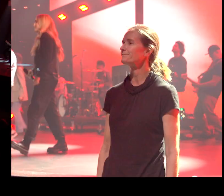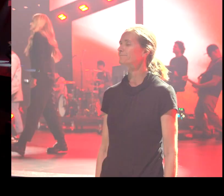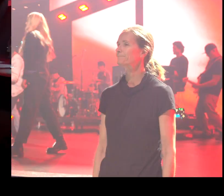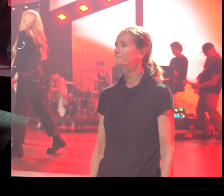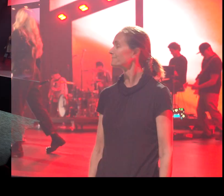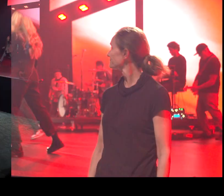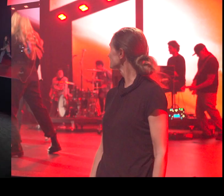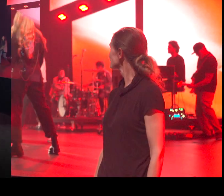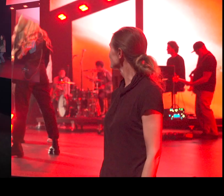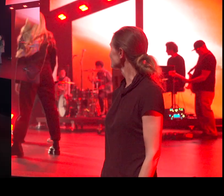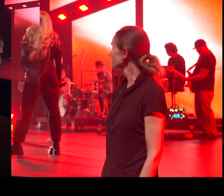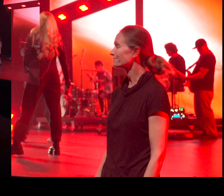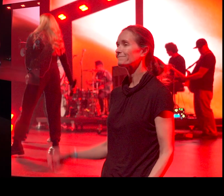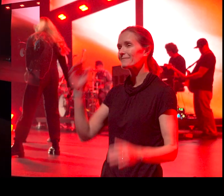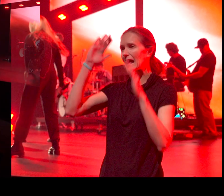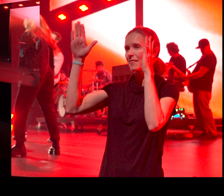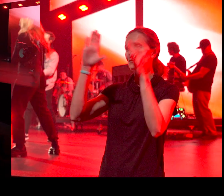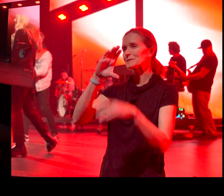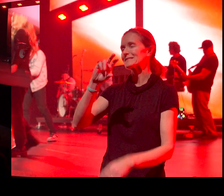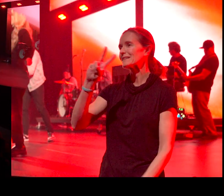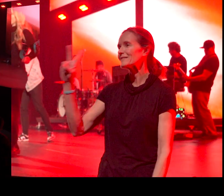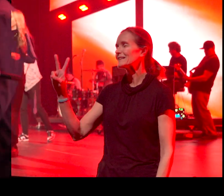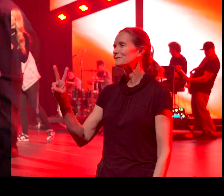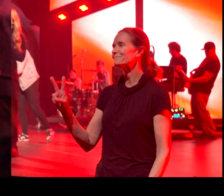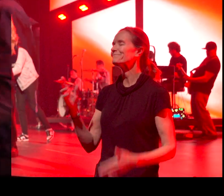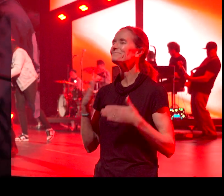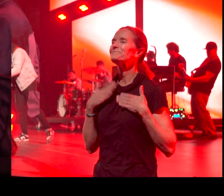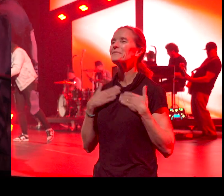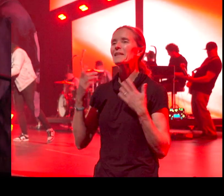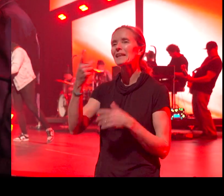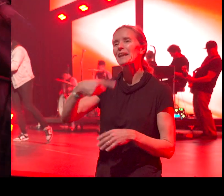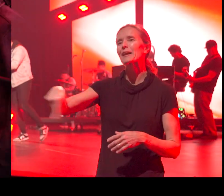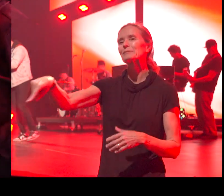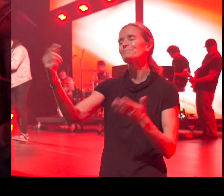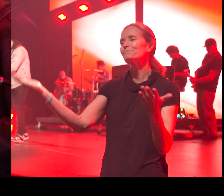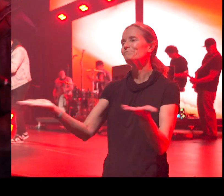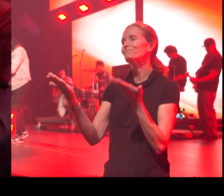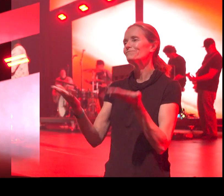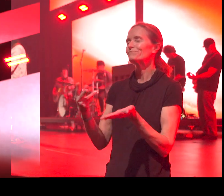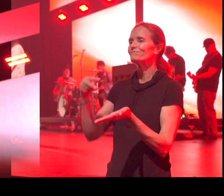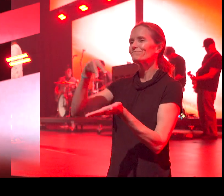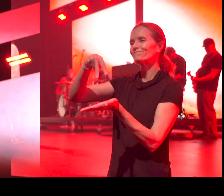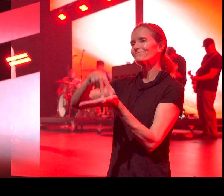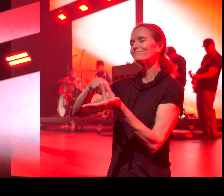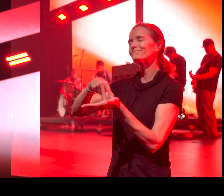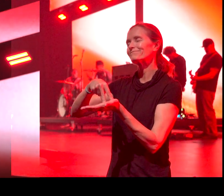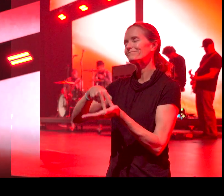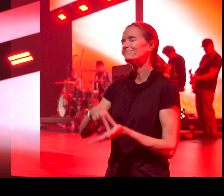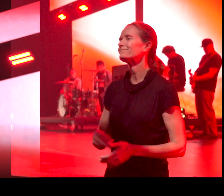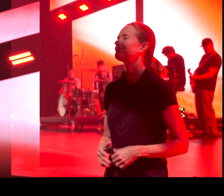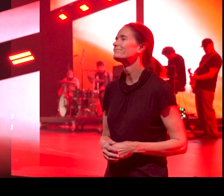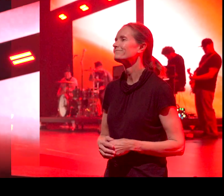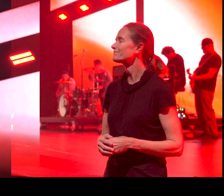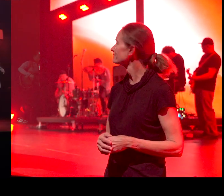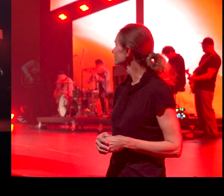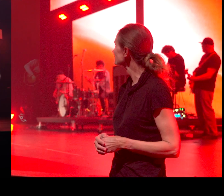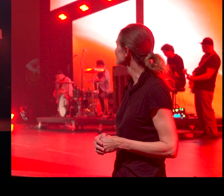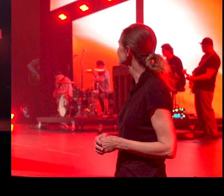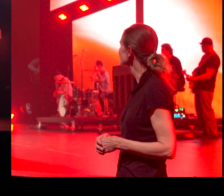What's up, everyone? Welcome to CCV. We're so glad that you joined us today. Why don't we stand to our feet? We're going to start off